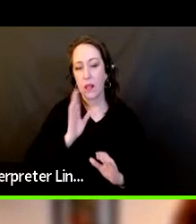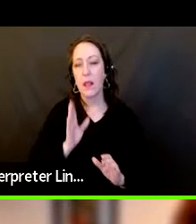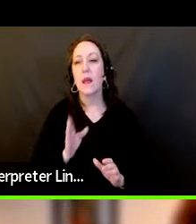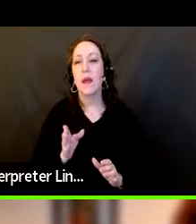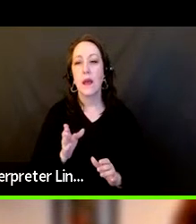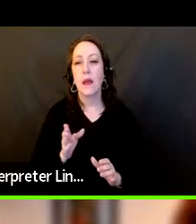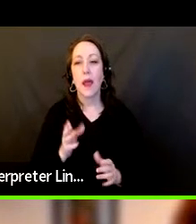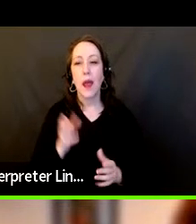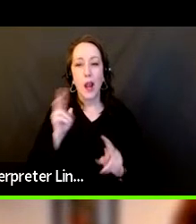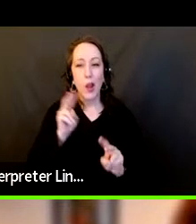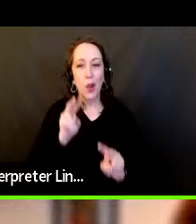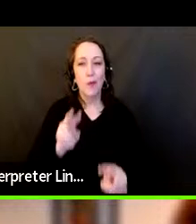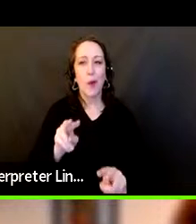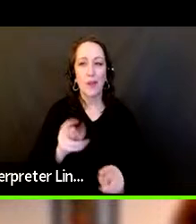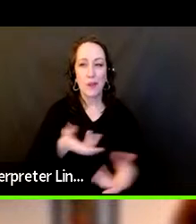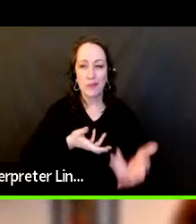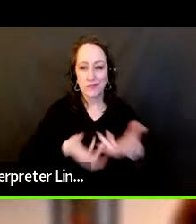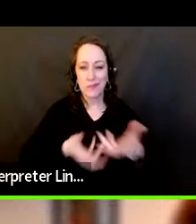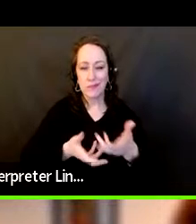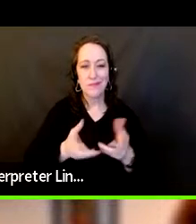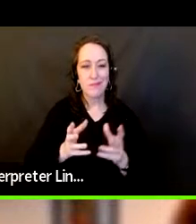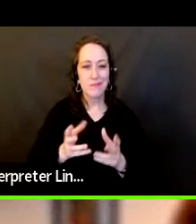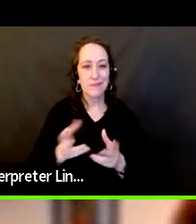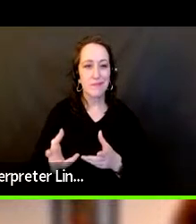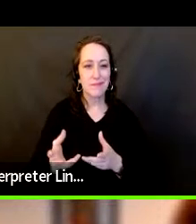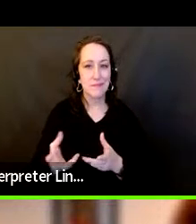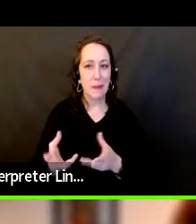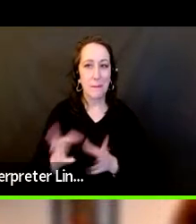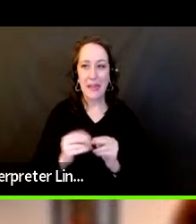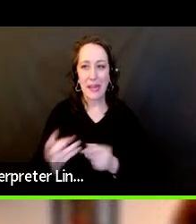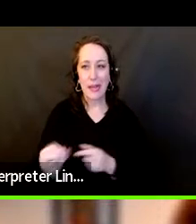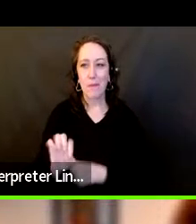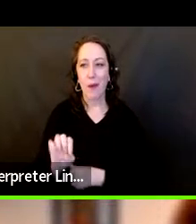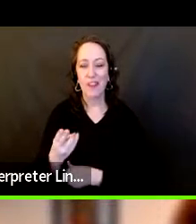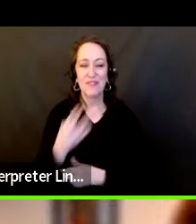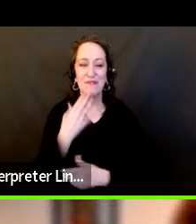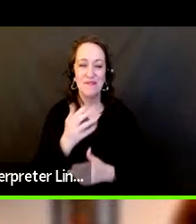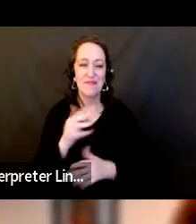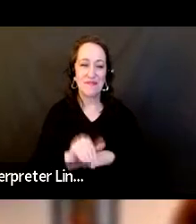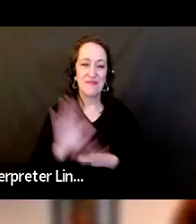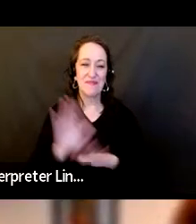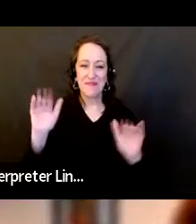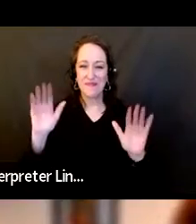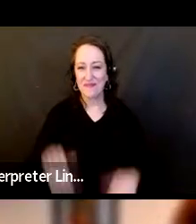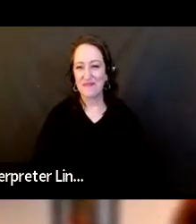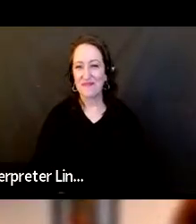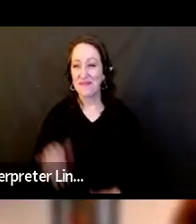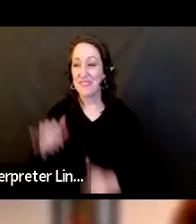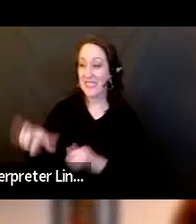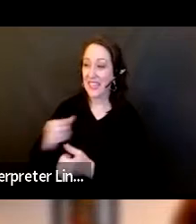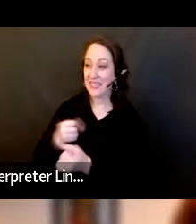having an engaging meeting in March. Thanks, everyone. Good night. Be